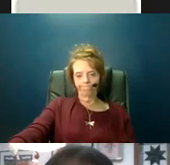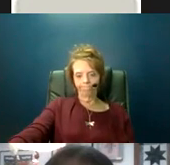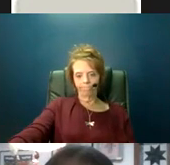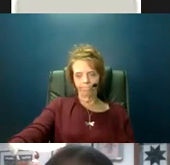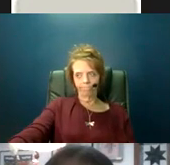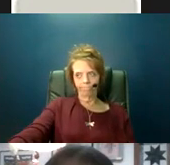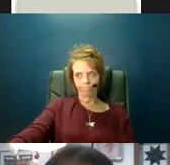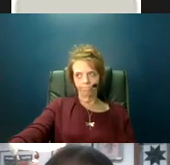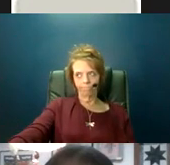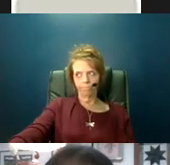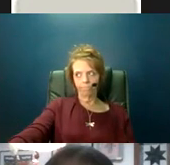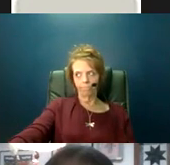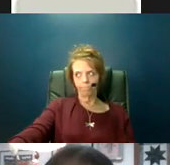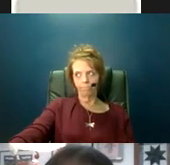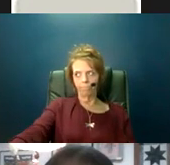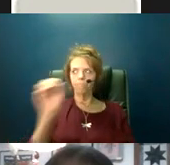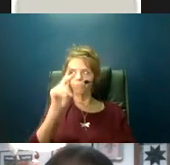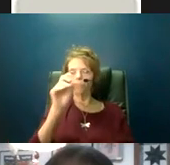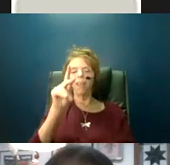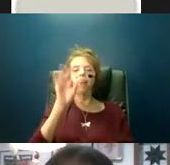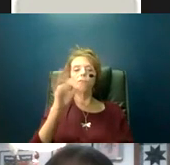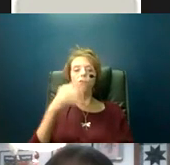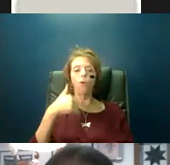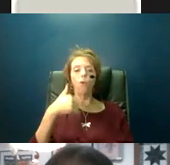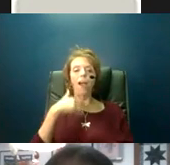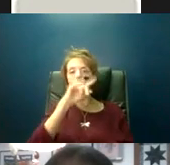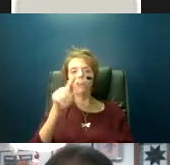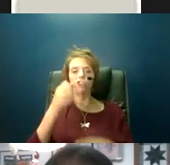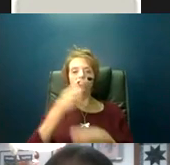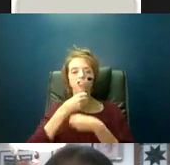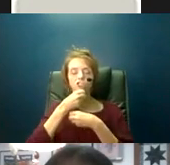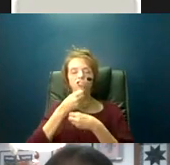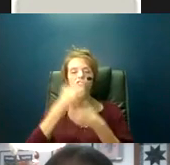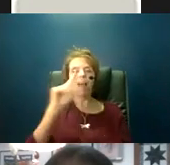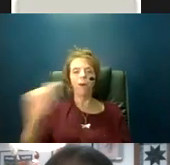I'm kind of going back. If you have a question, just shout it out.